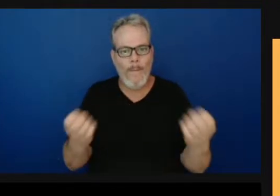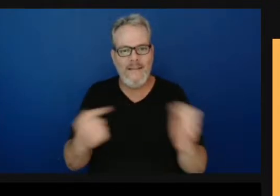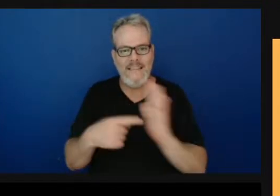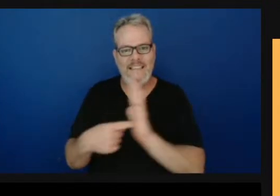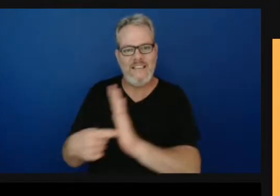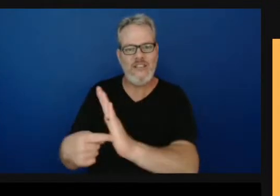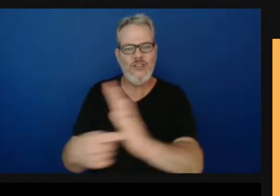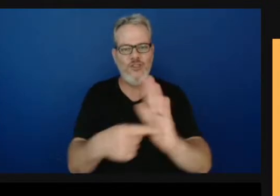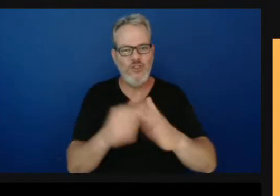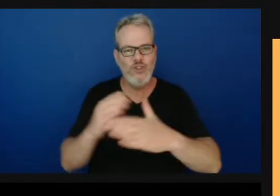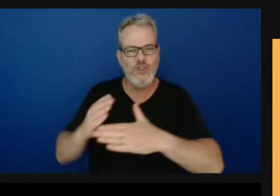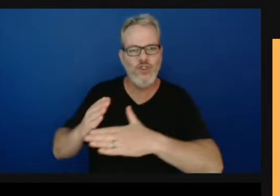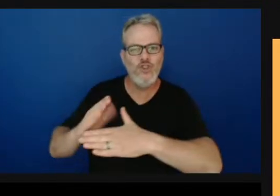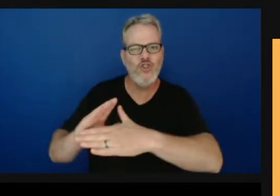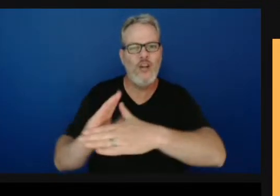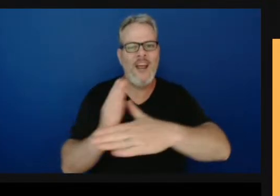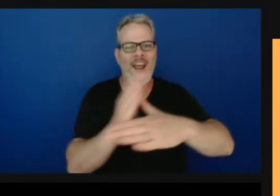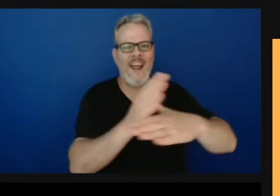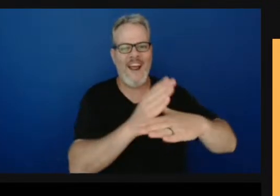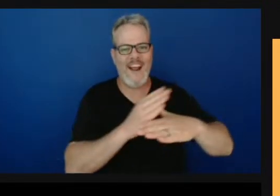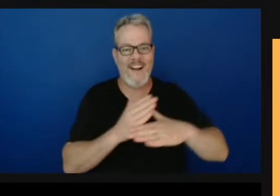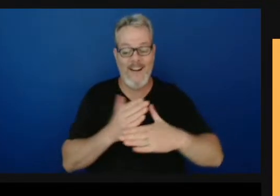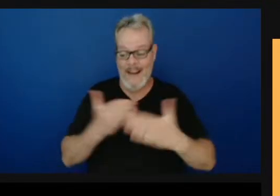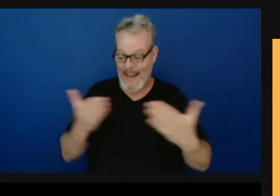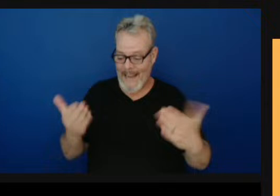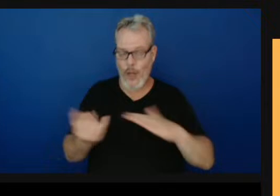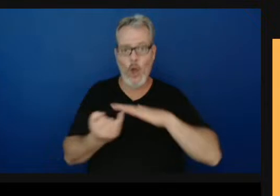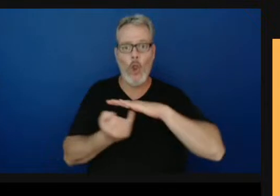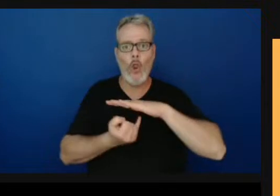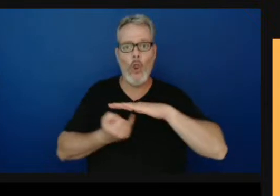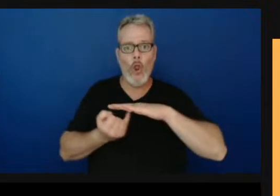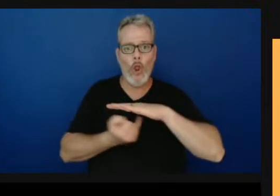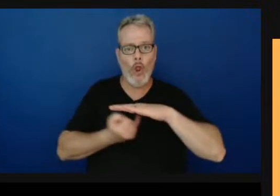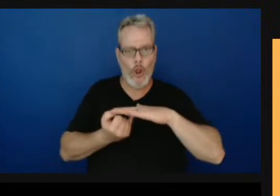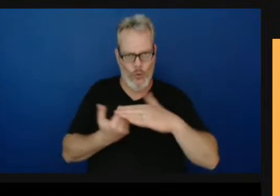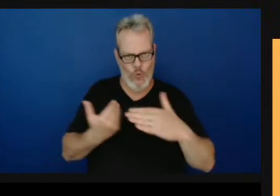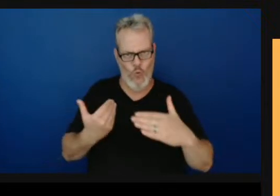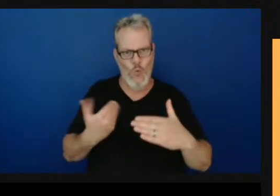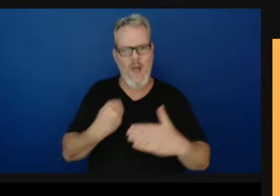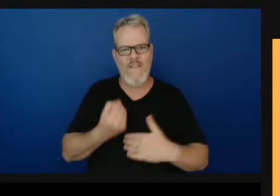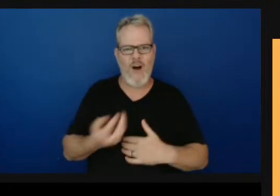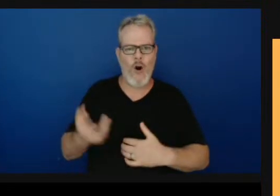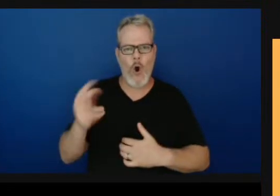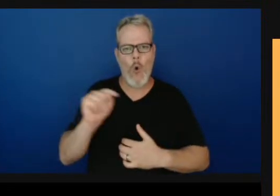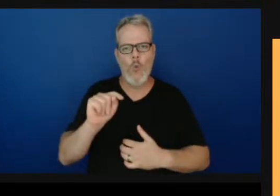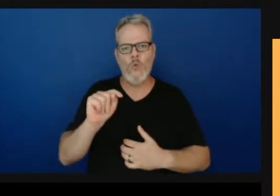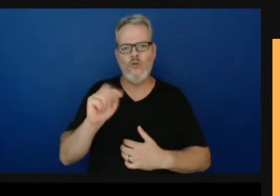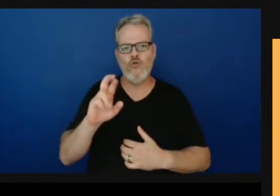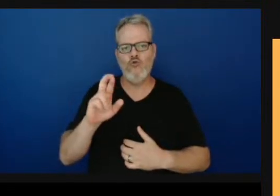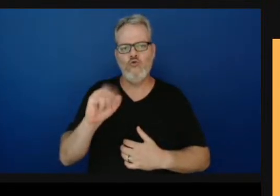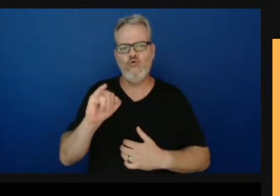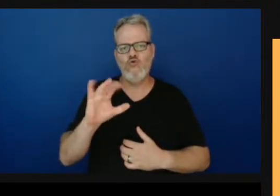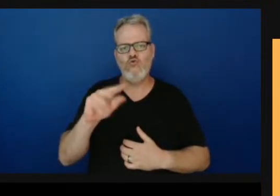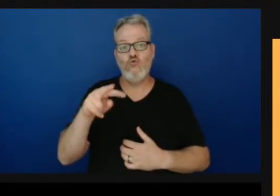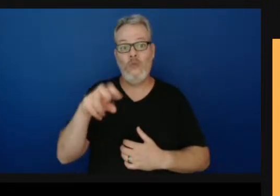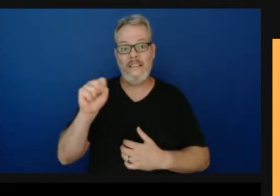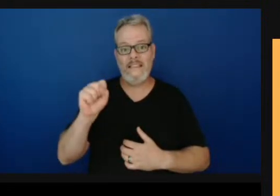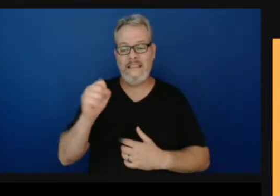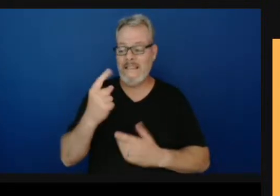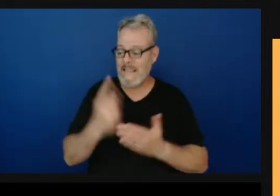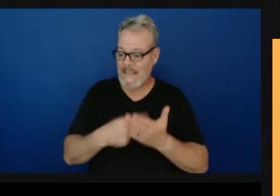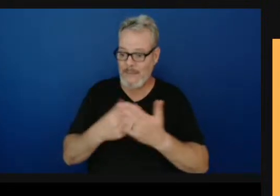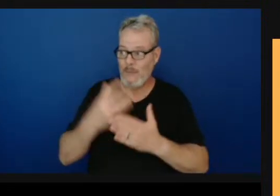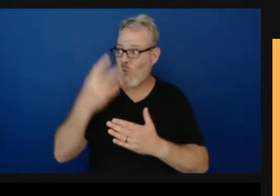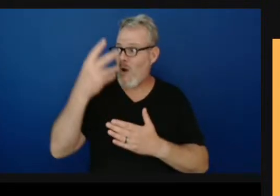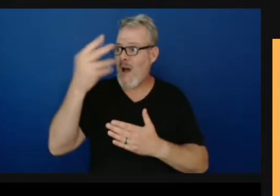because being remote here is got its own tricks, right? And you guys see when we're out and about, sometimes we struggle